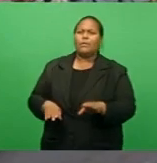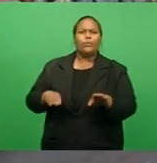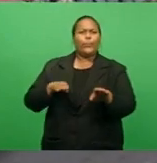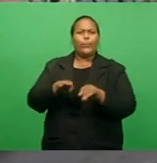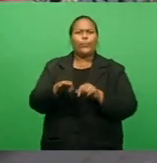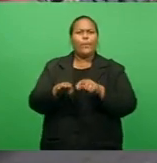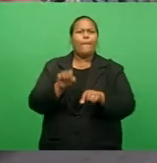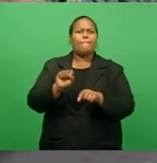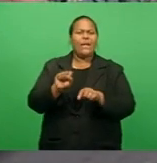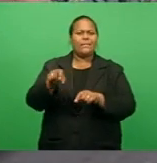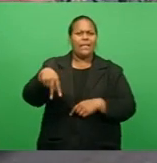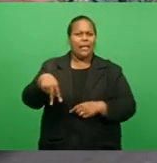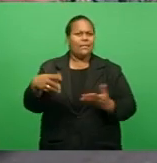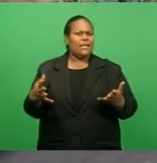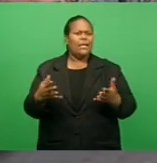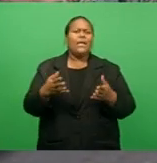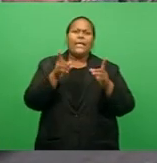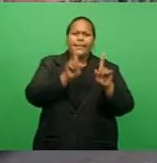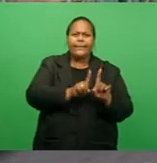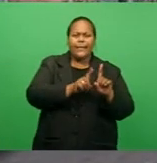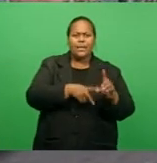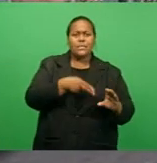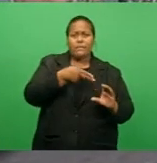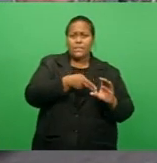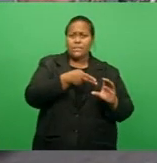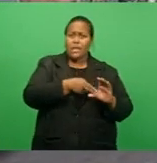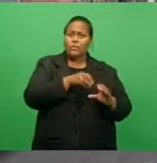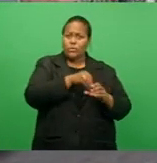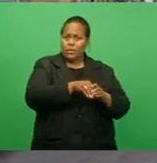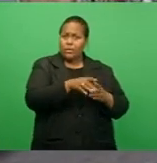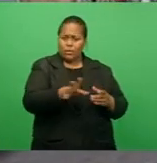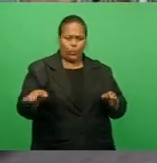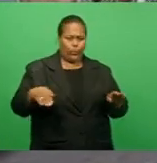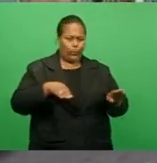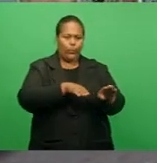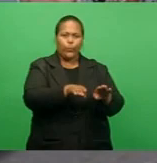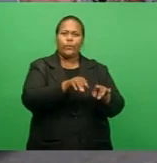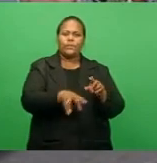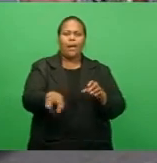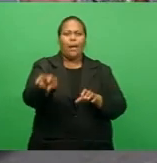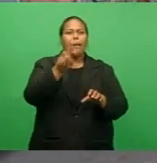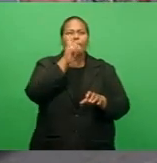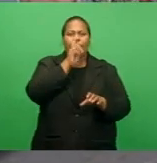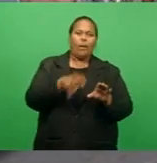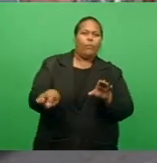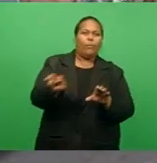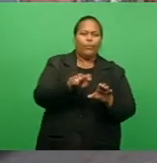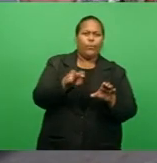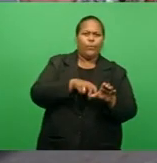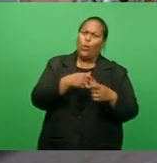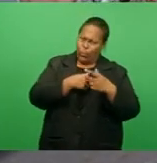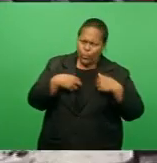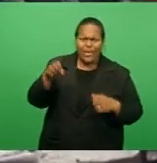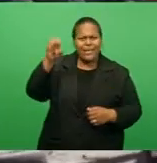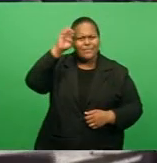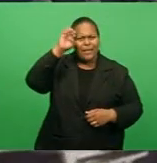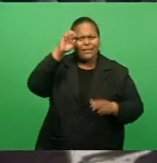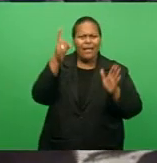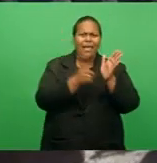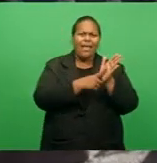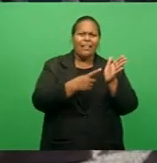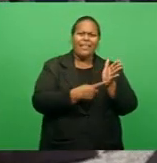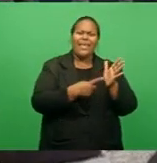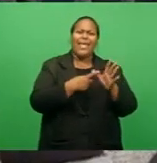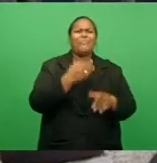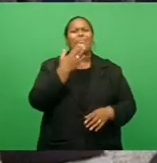parking near the service station here, and counting for passengers. And we expect the LTA to be more vigilant. The